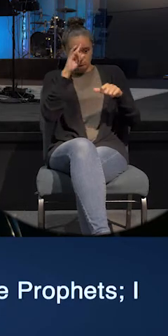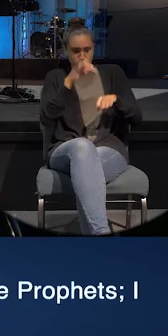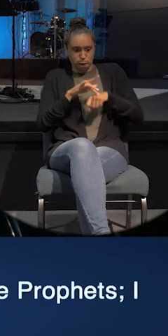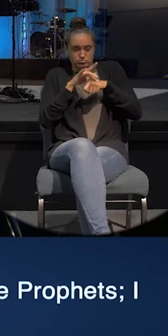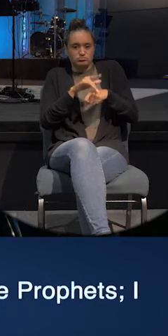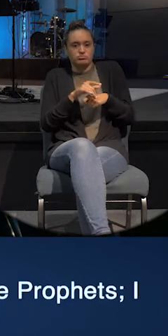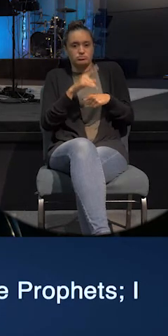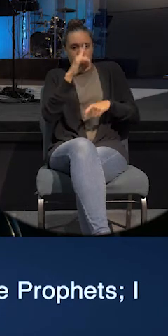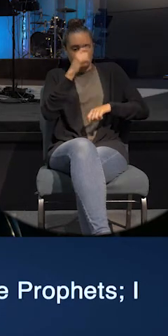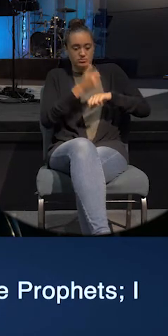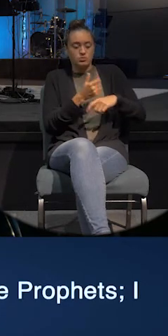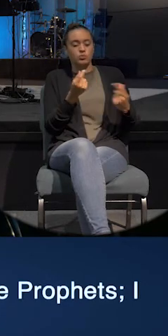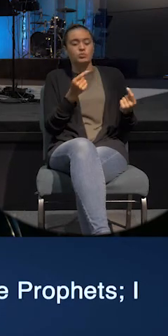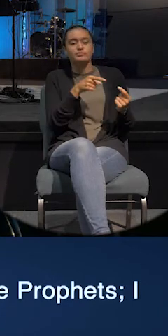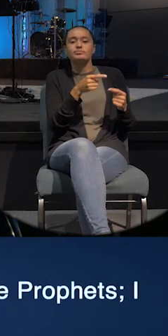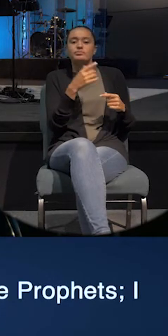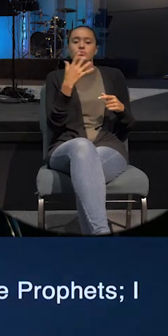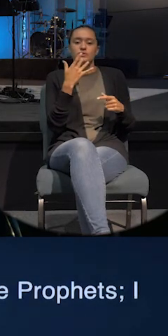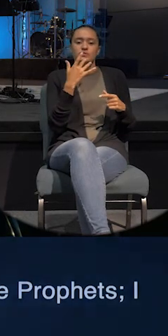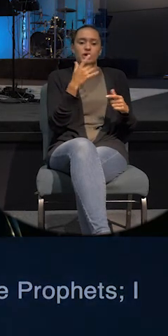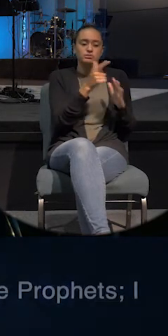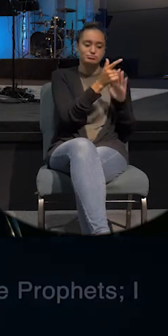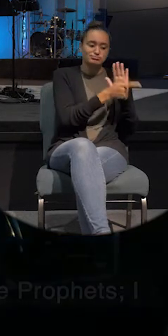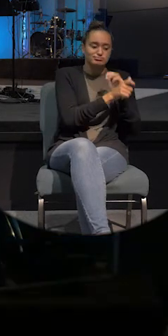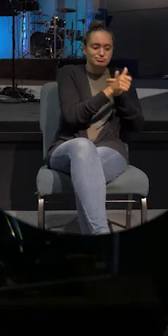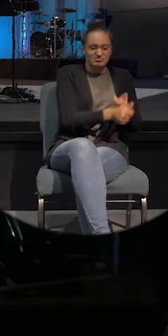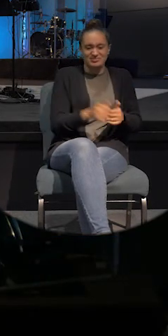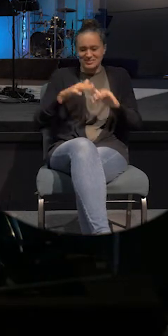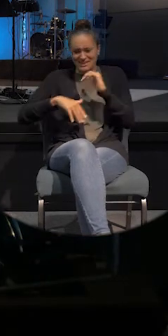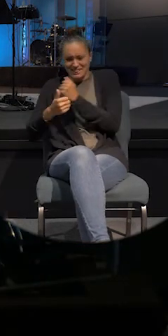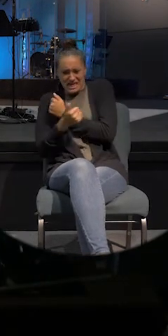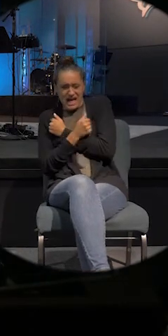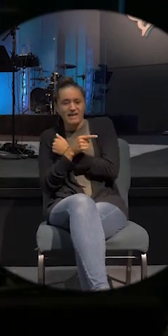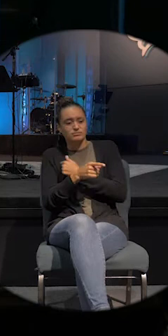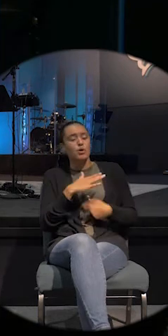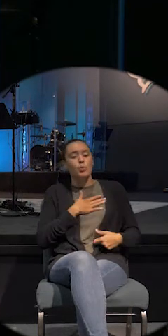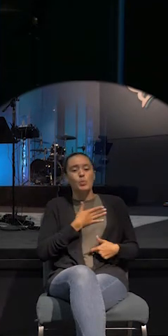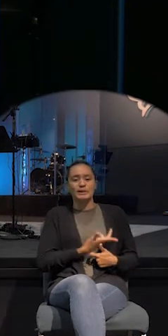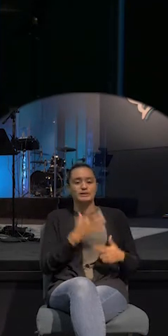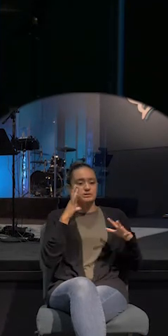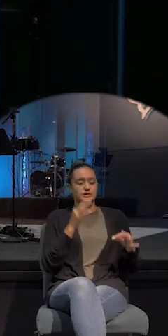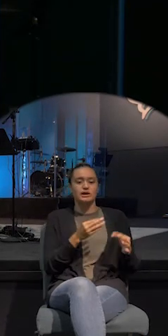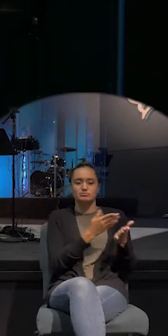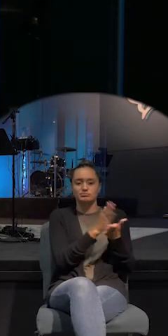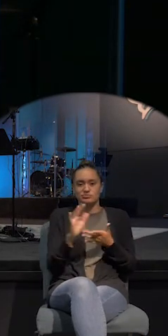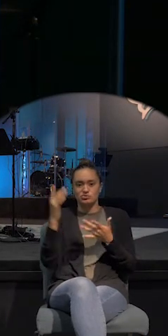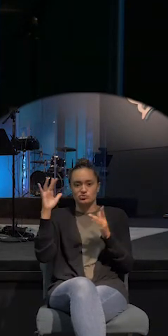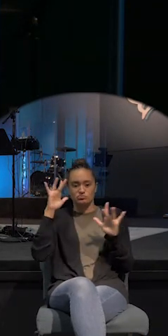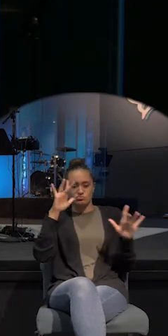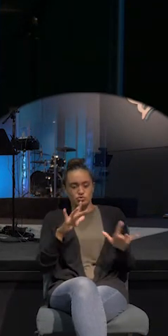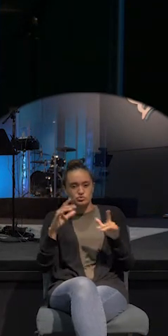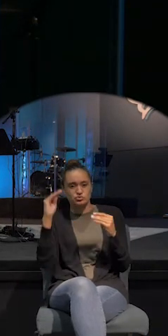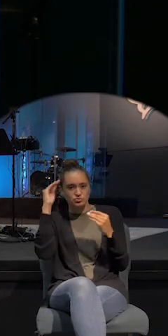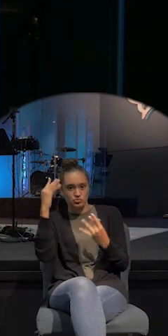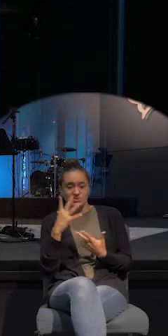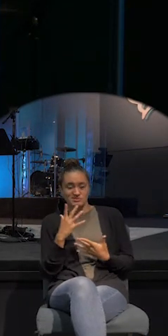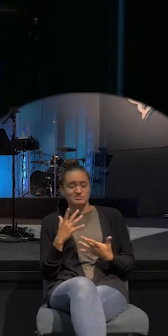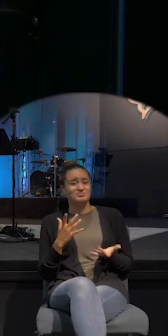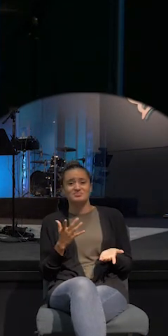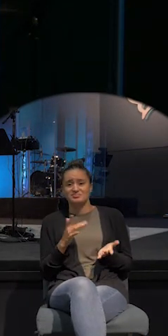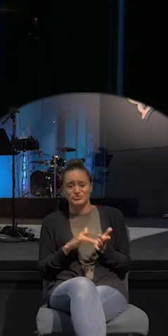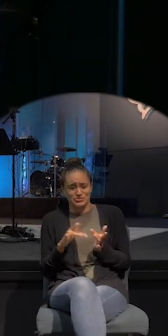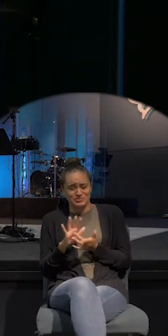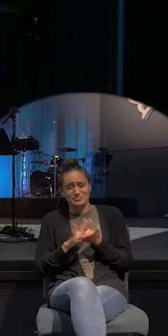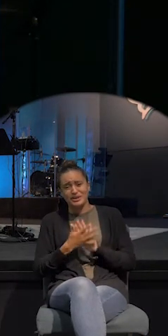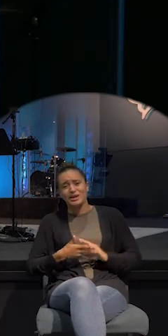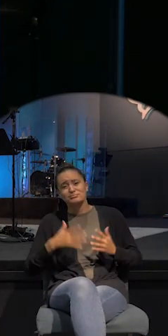they chose legalism over love. And their willful choice to reject grace and mercy grieved and angered Christ. In doing so,